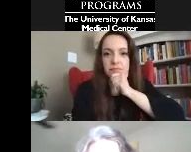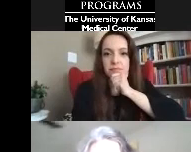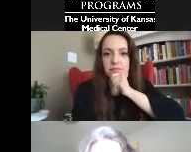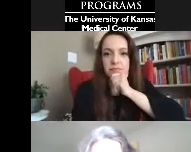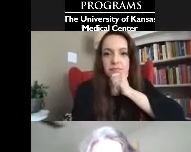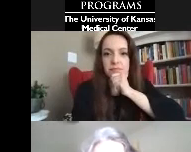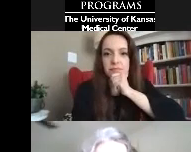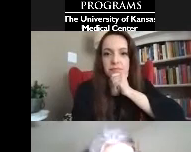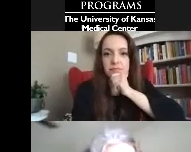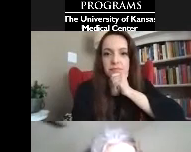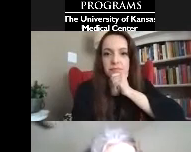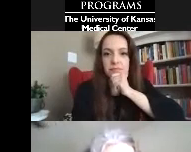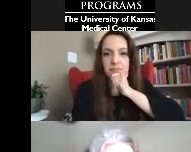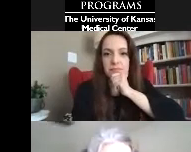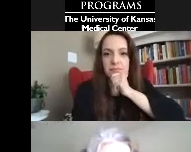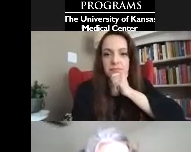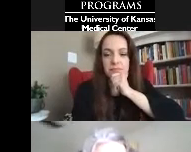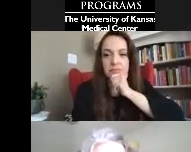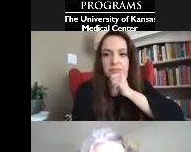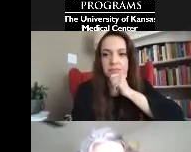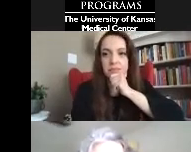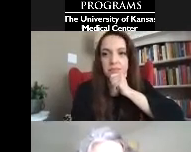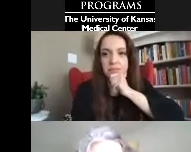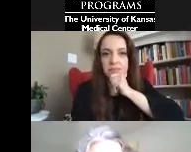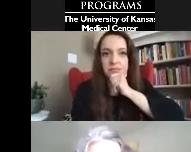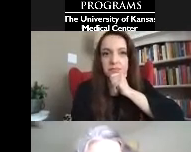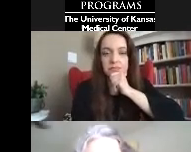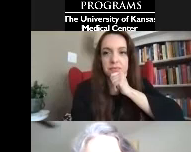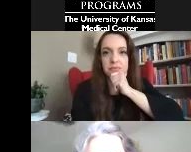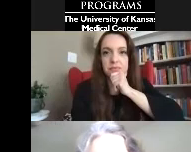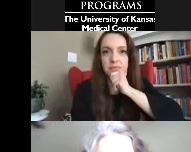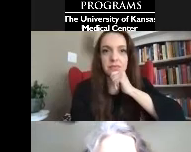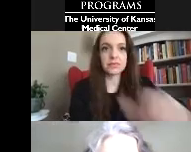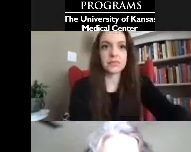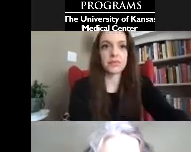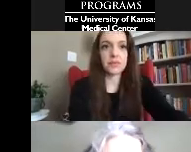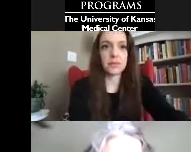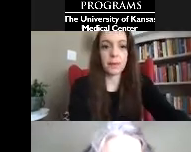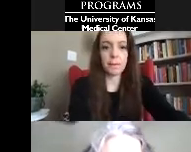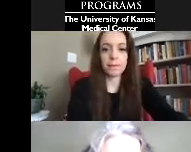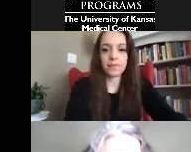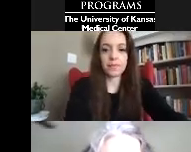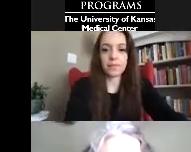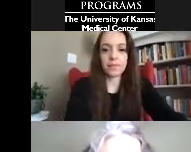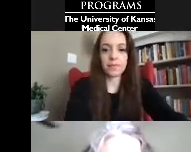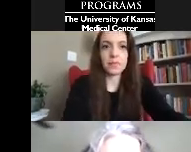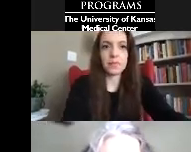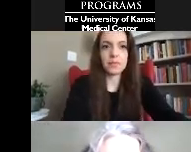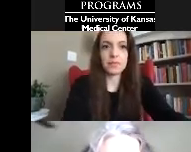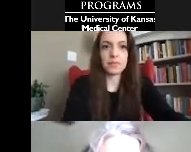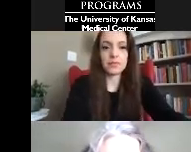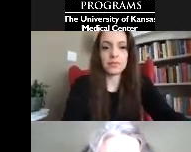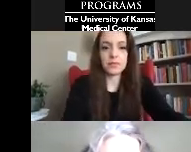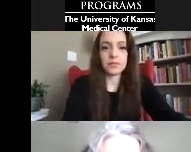Anglo-Americano, one in San Ysidro, a private clinic, very nice for operating rooms, very